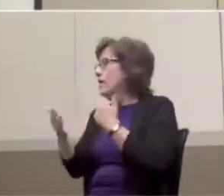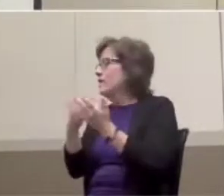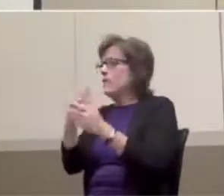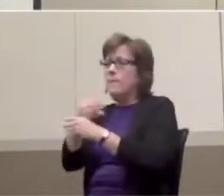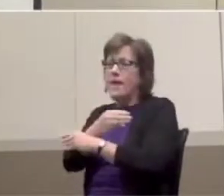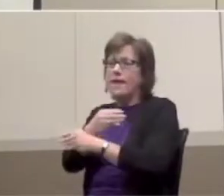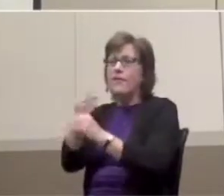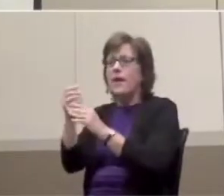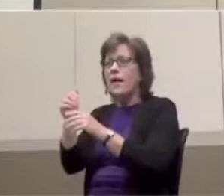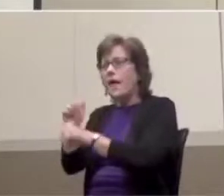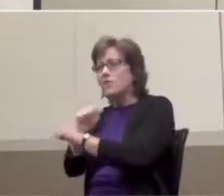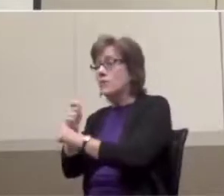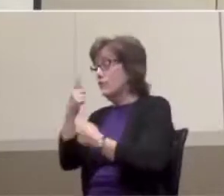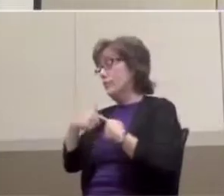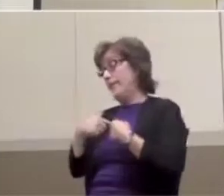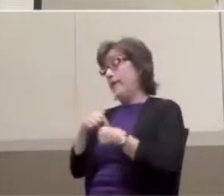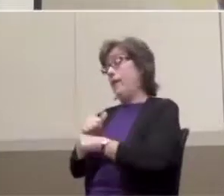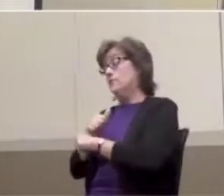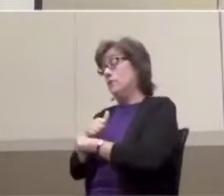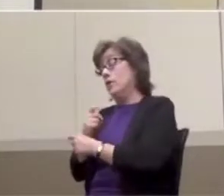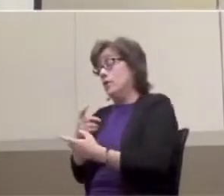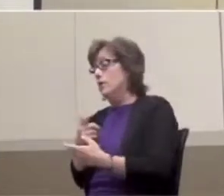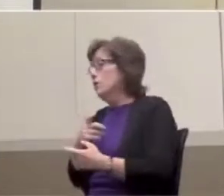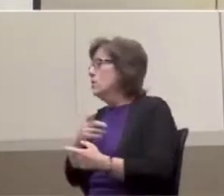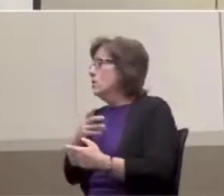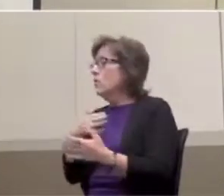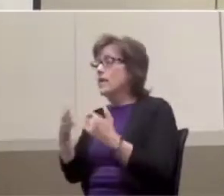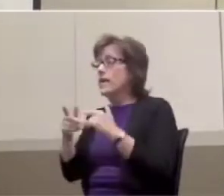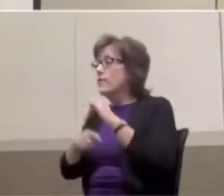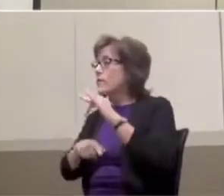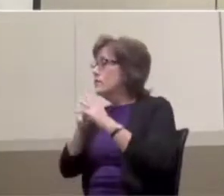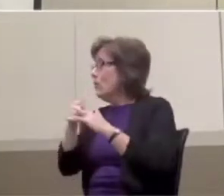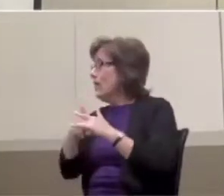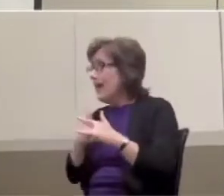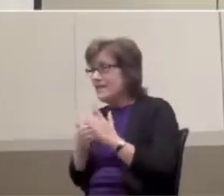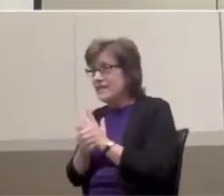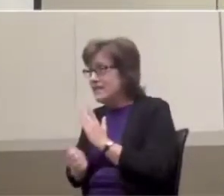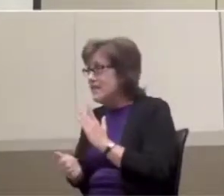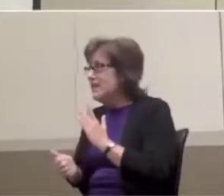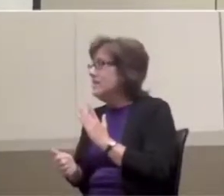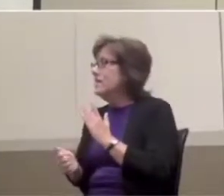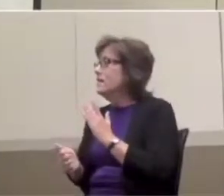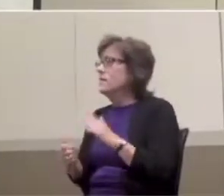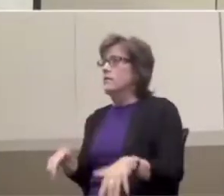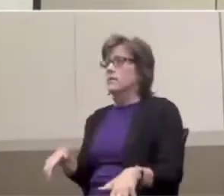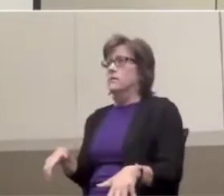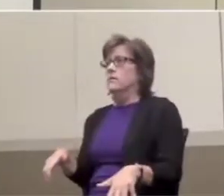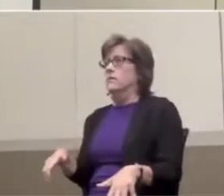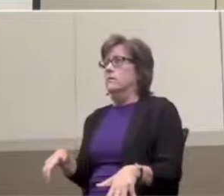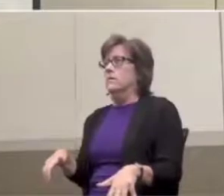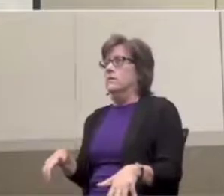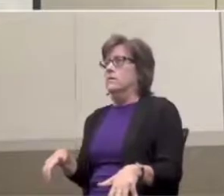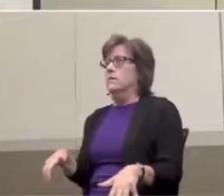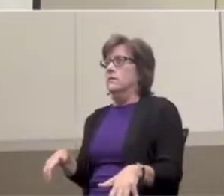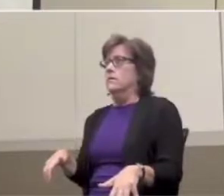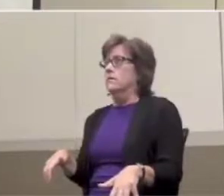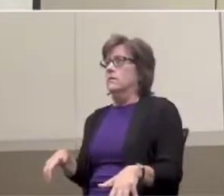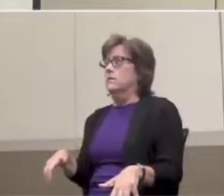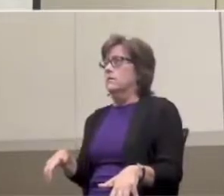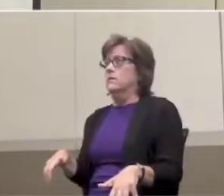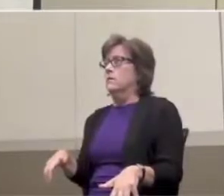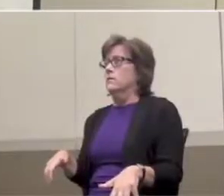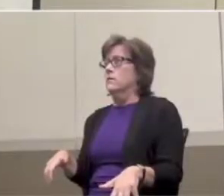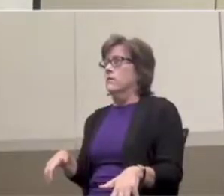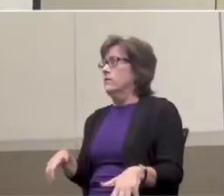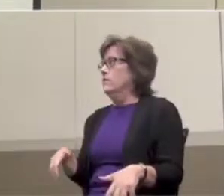me it's algebra, whenever you're lacking that, then they can freeze and just dig in and be